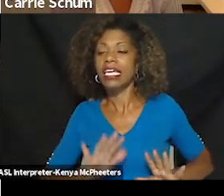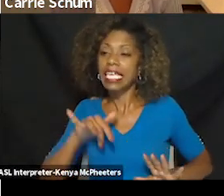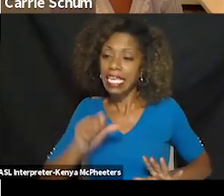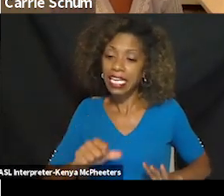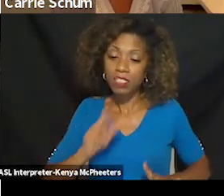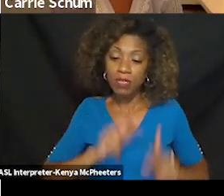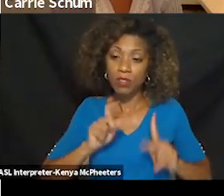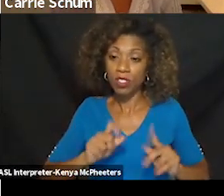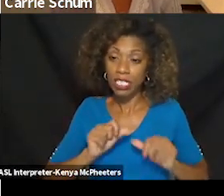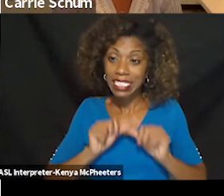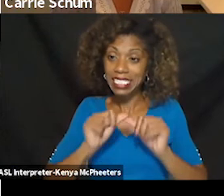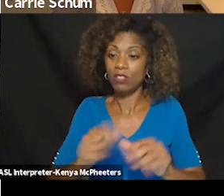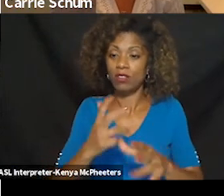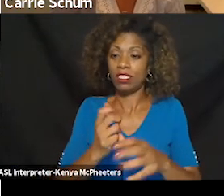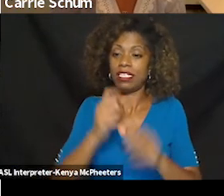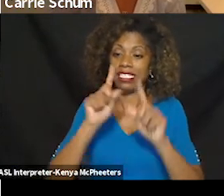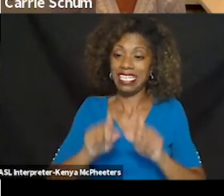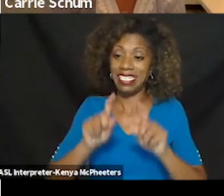community.